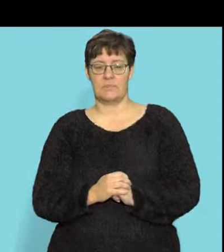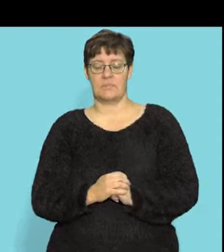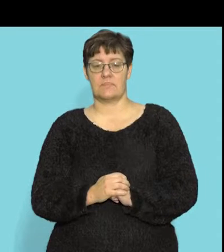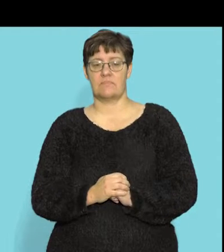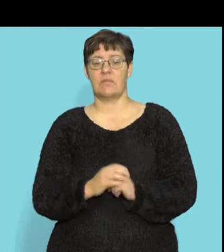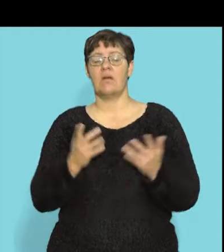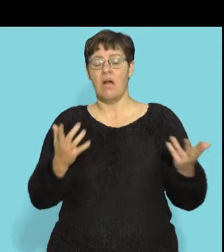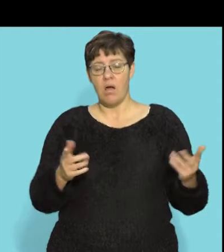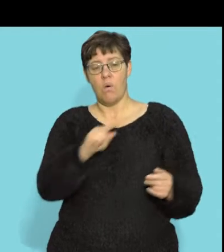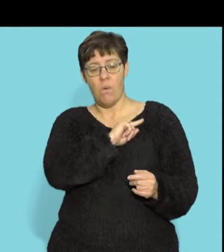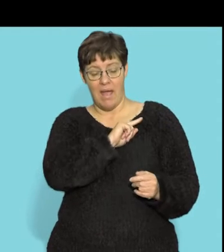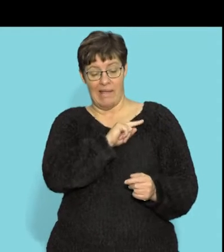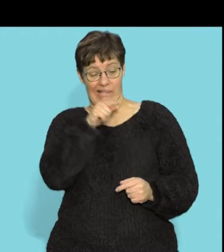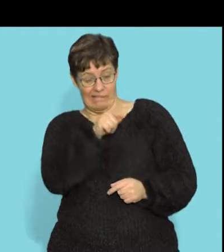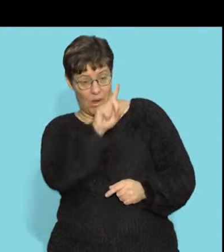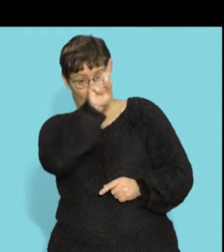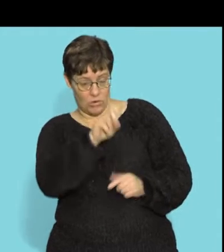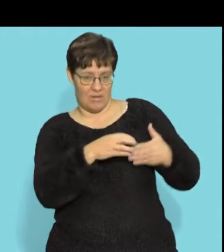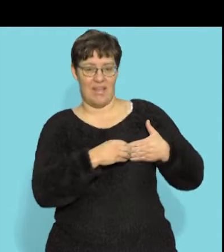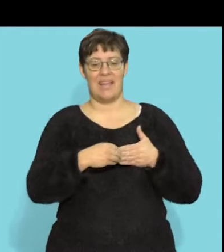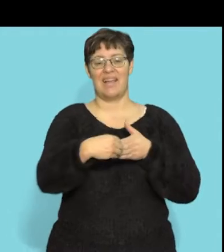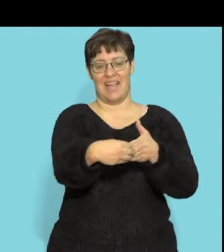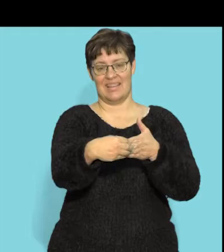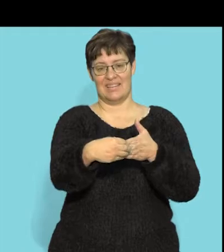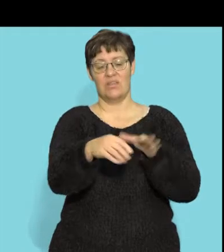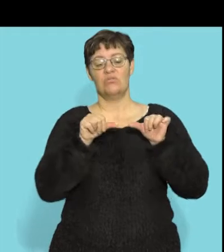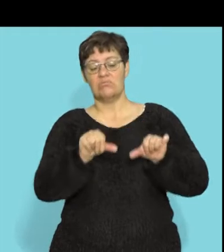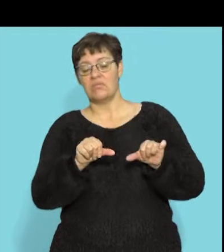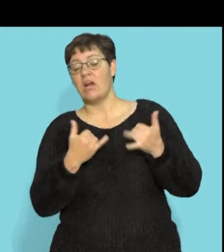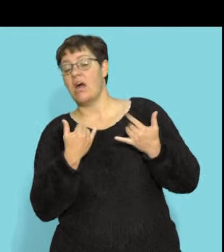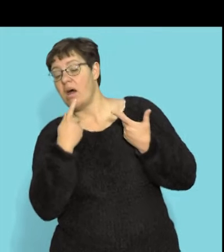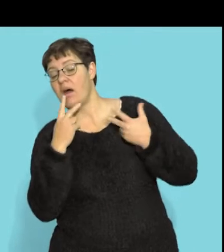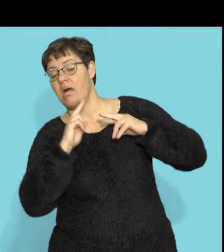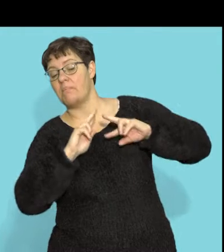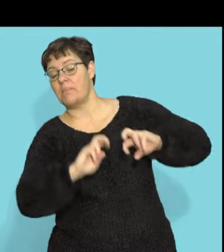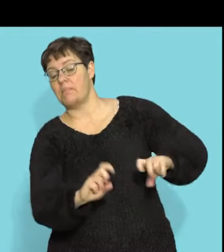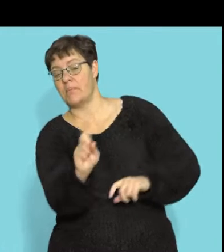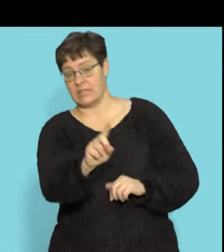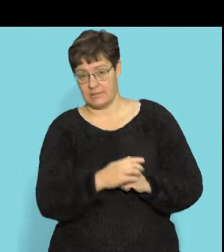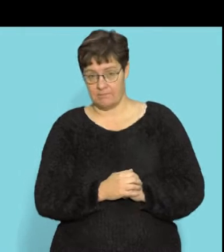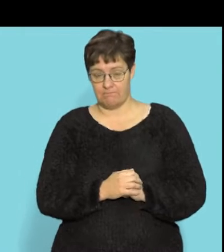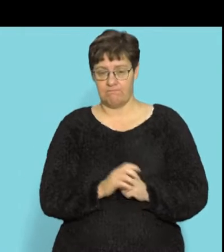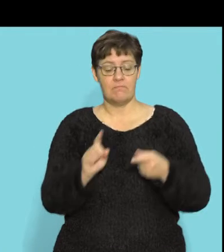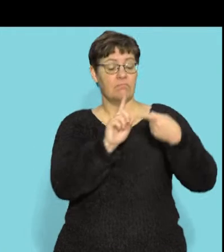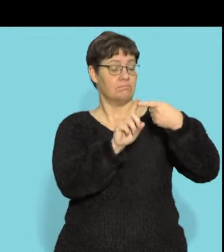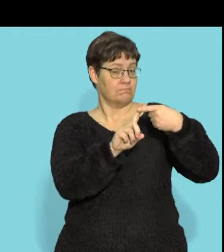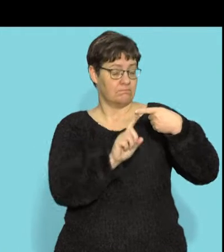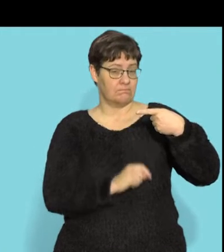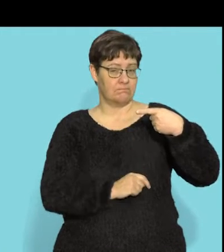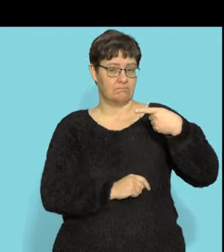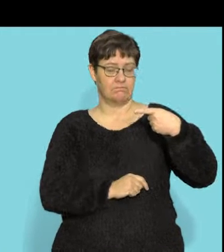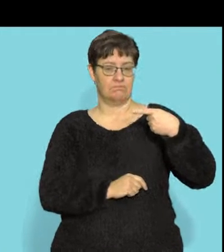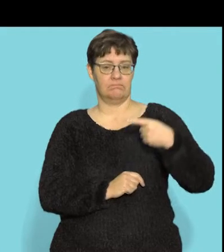pose from the onset, so that it guides our discussion for the purpose of today's session. Right. The first question says,